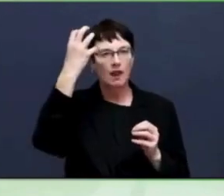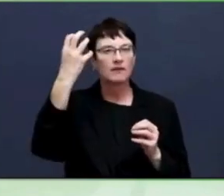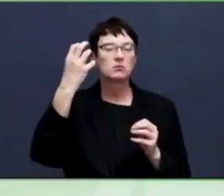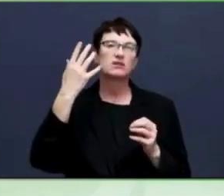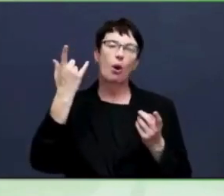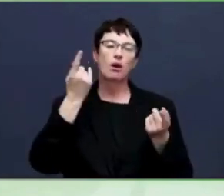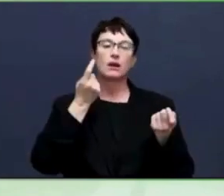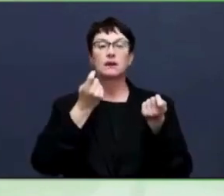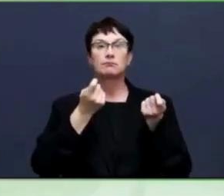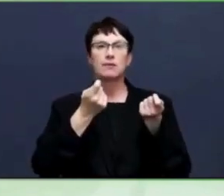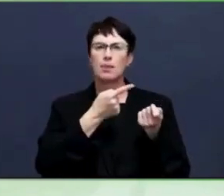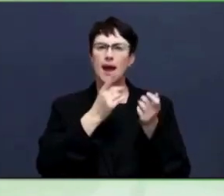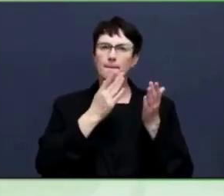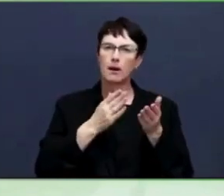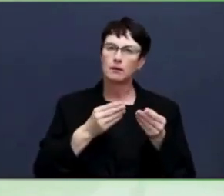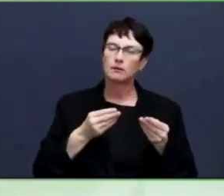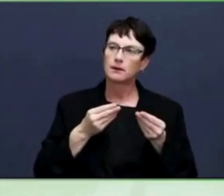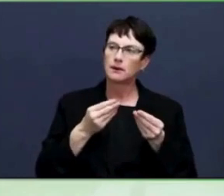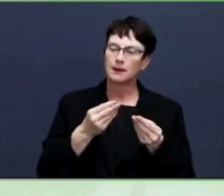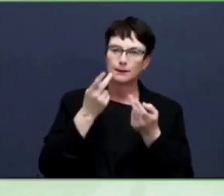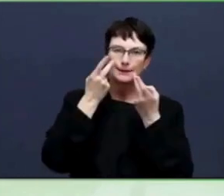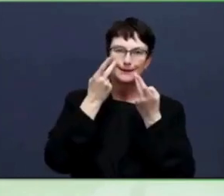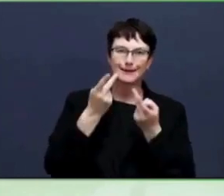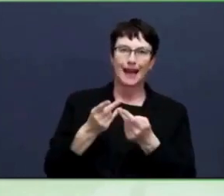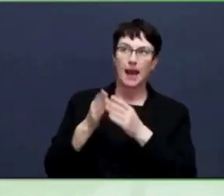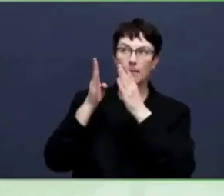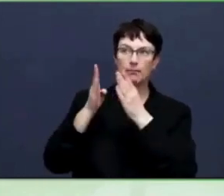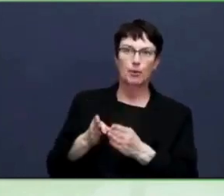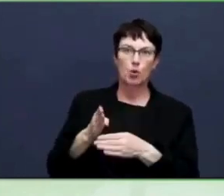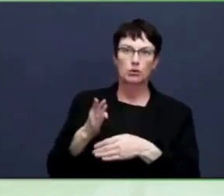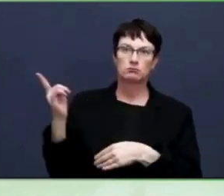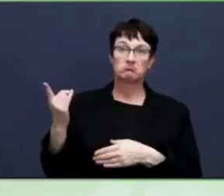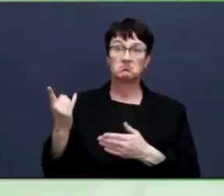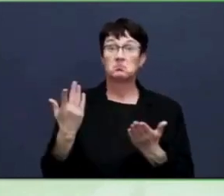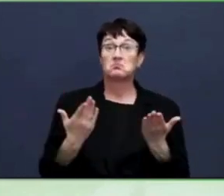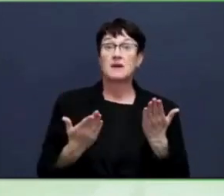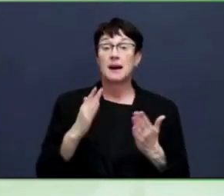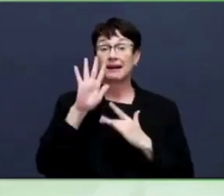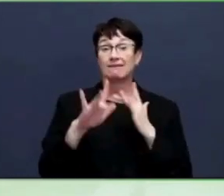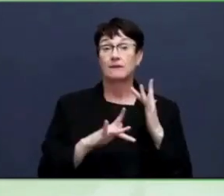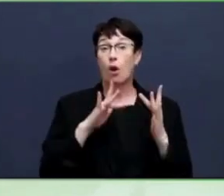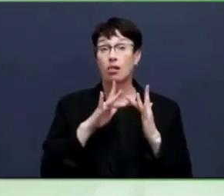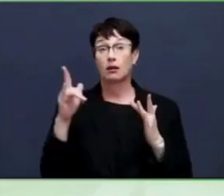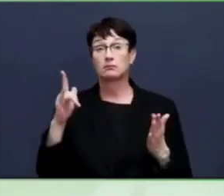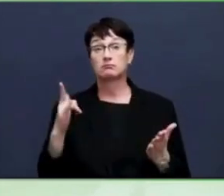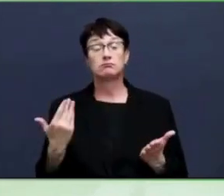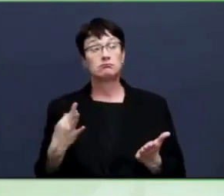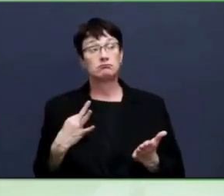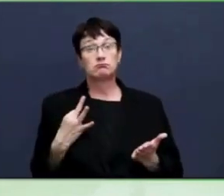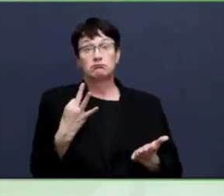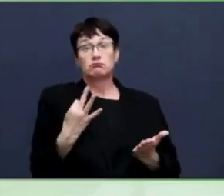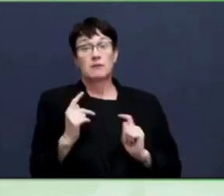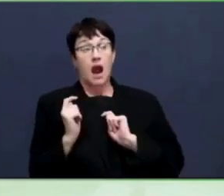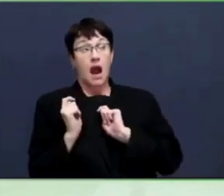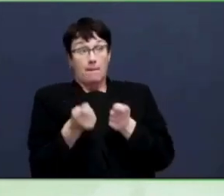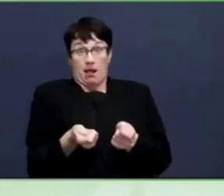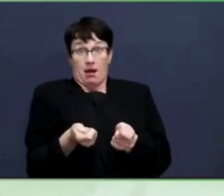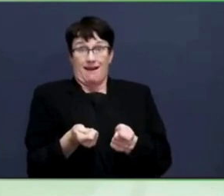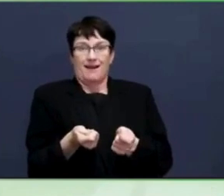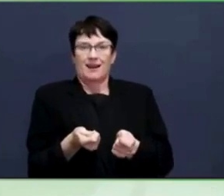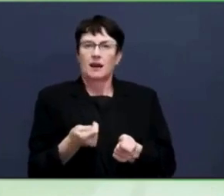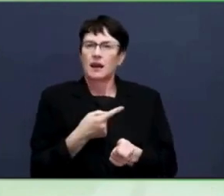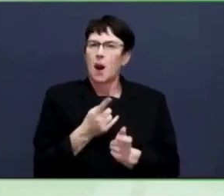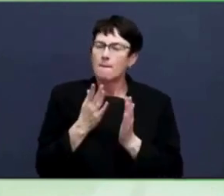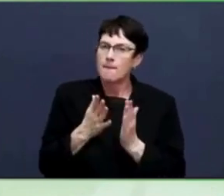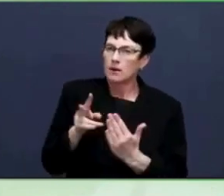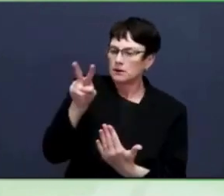candidate, one, to understand what's coming as they're applying online, and two, to ask for adjustments to that process, and three, if needs be,